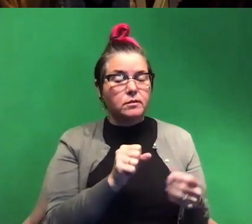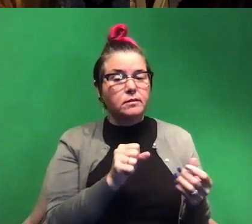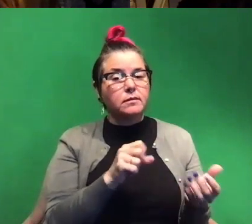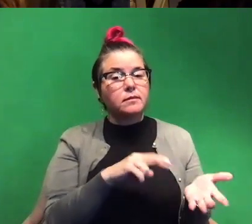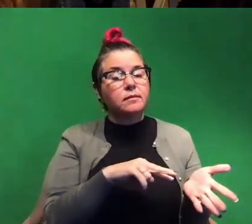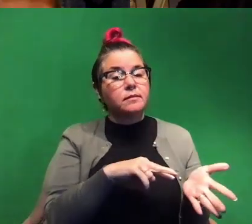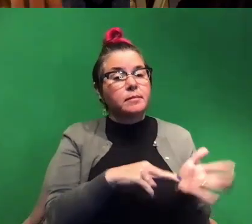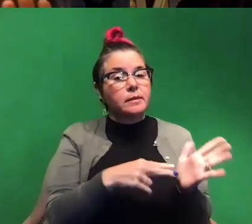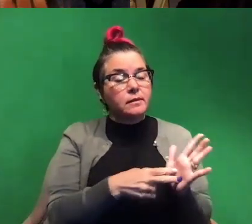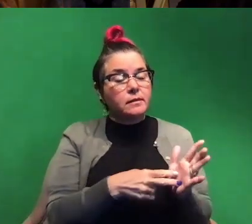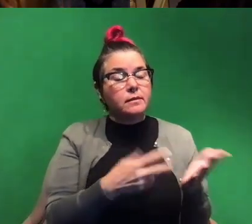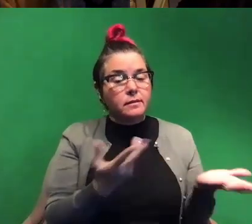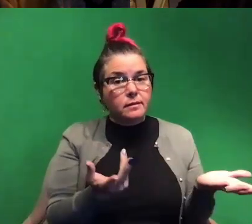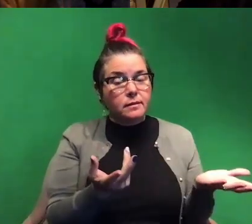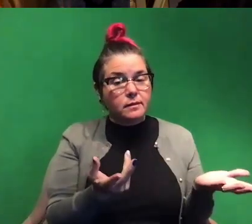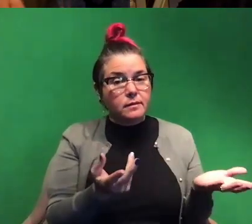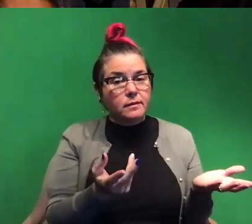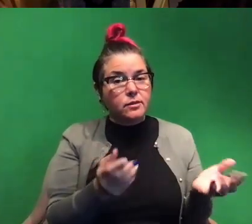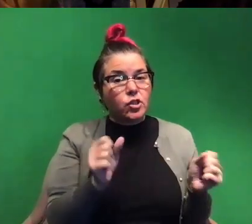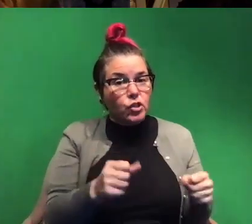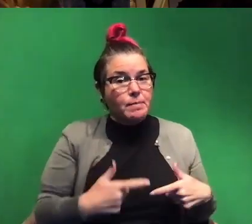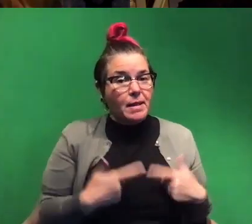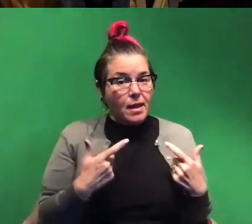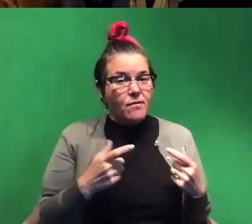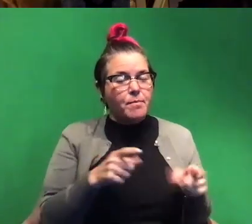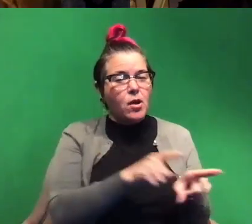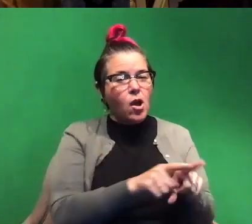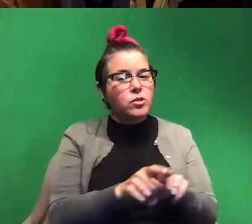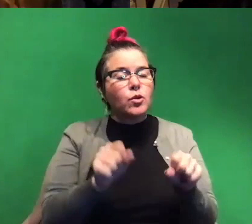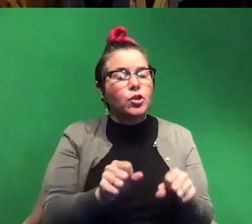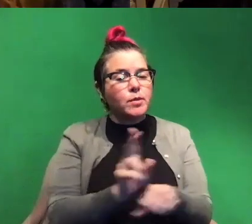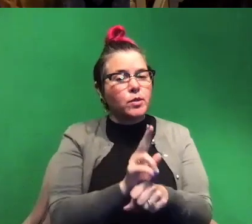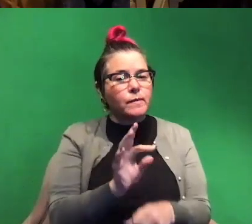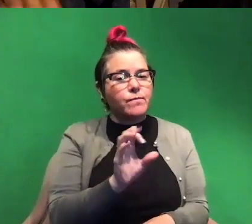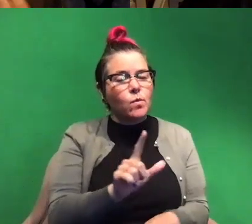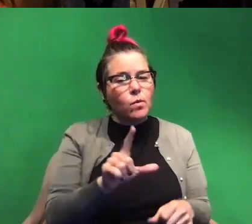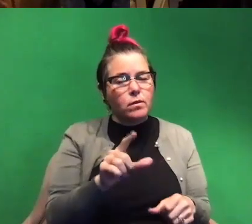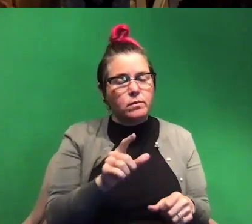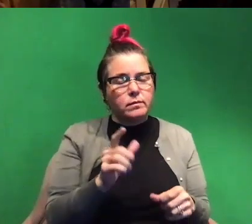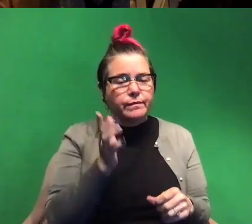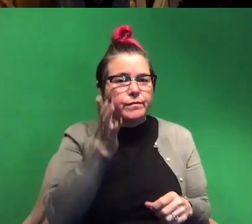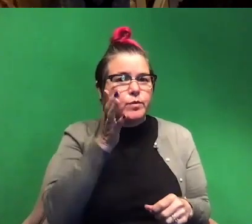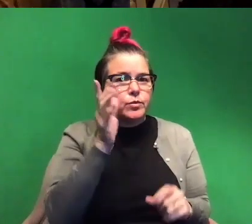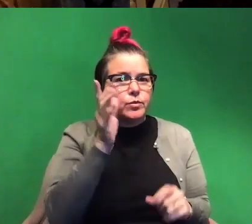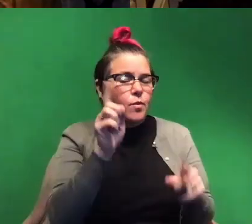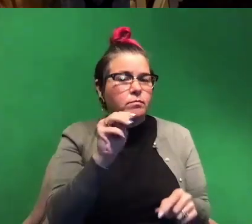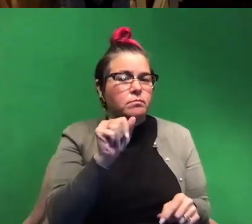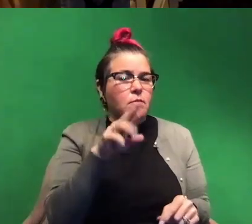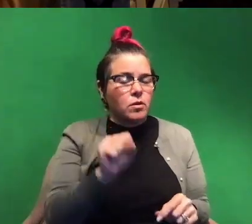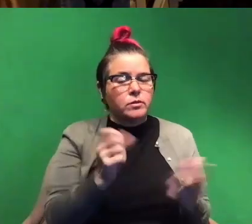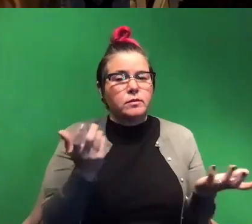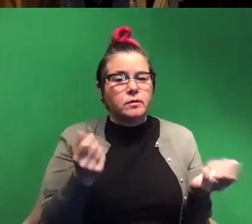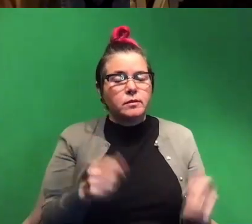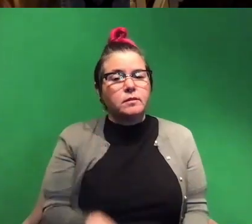us. One, because that could be life, but it also could be used for fuel when we land to Mars. So that goes back to,